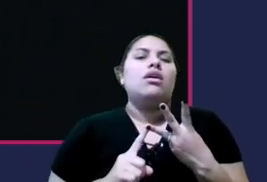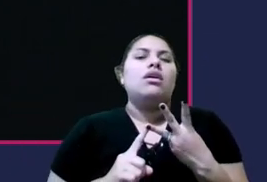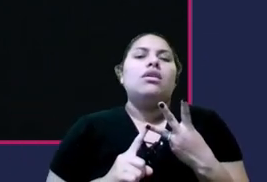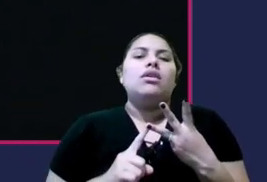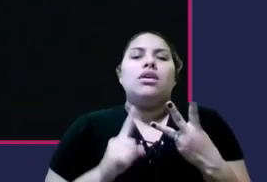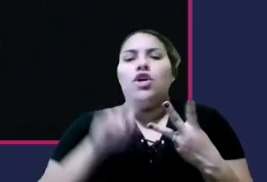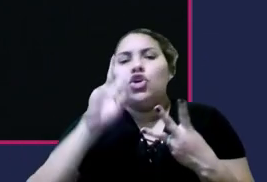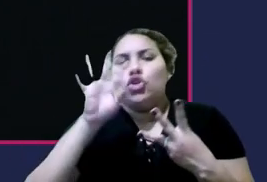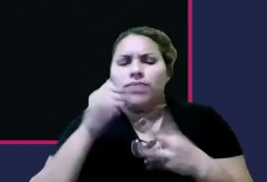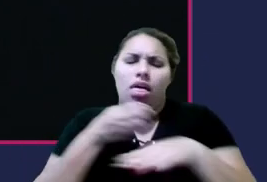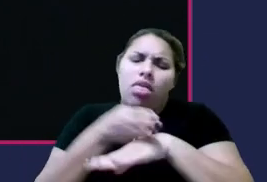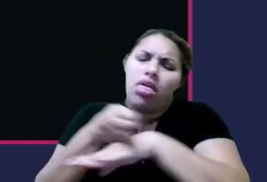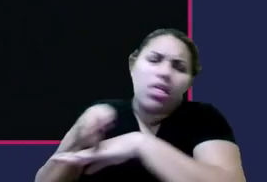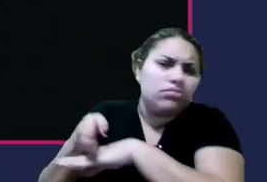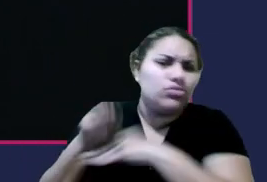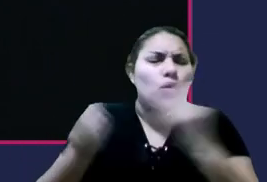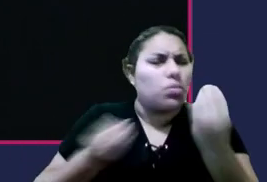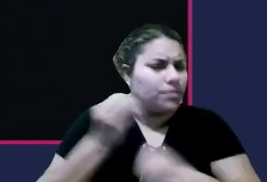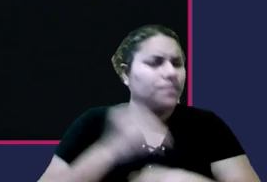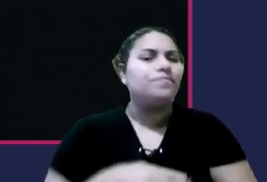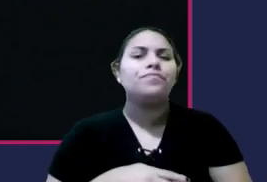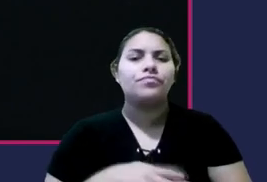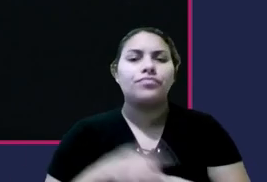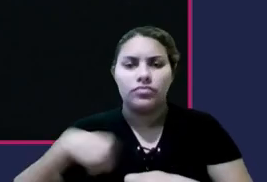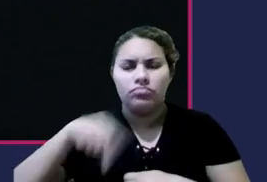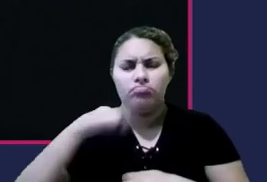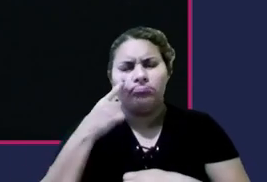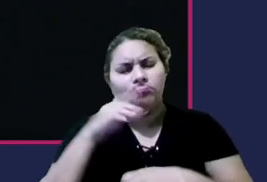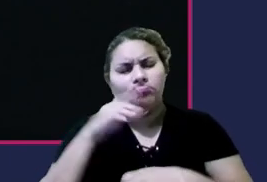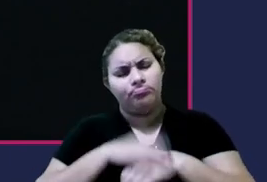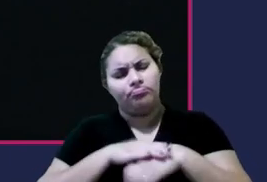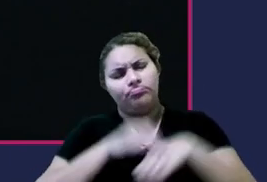they are related to rare disease in